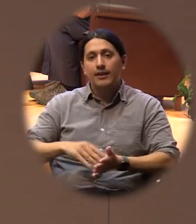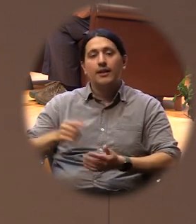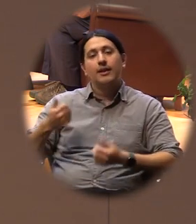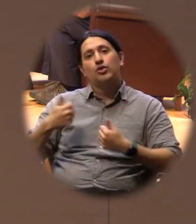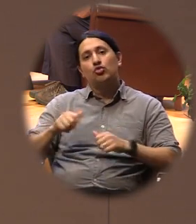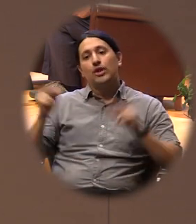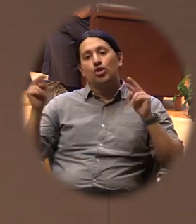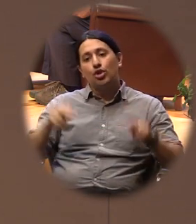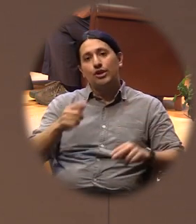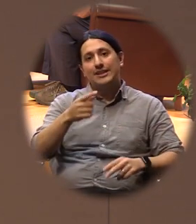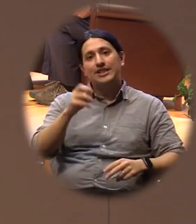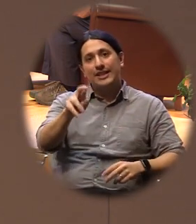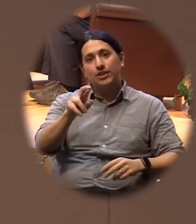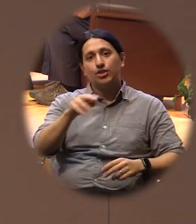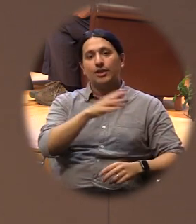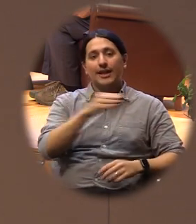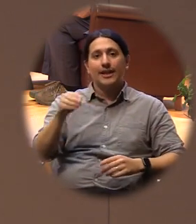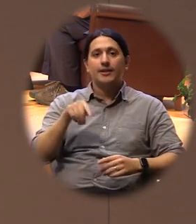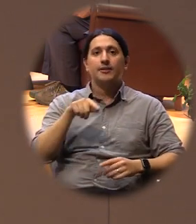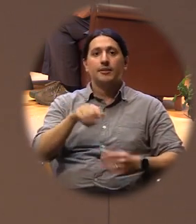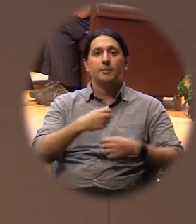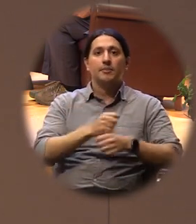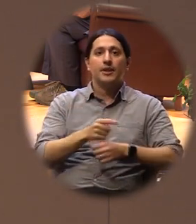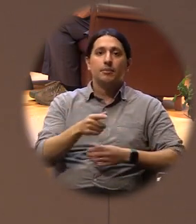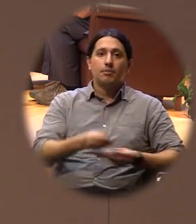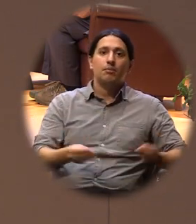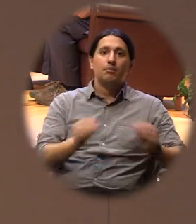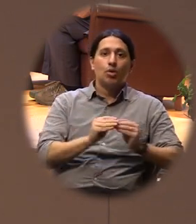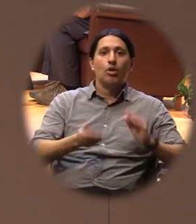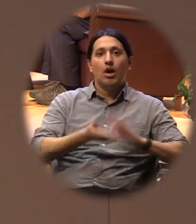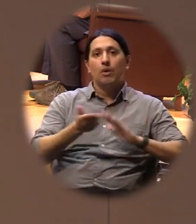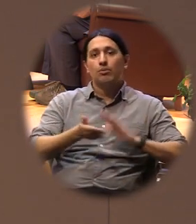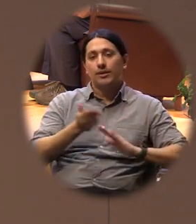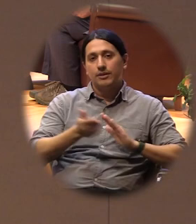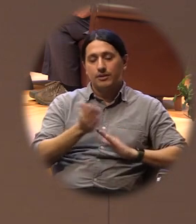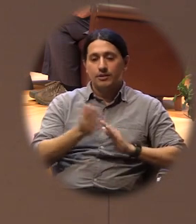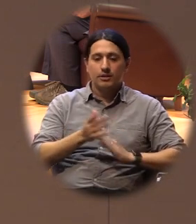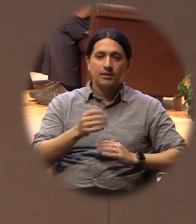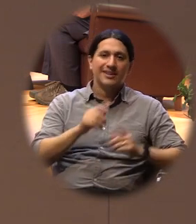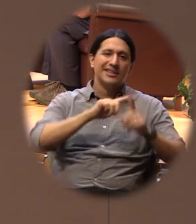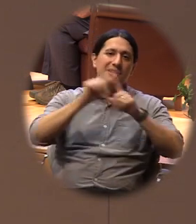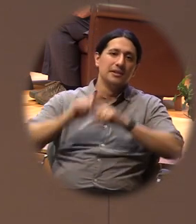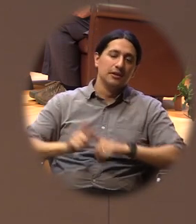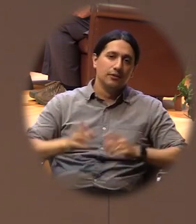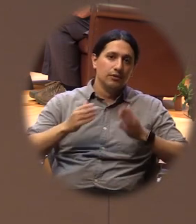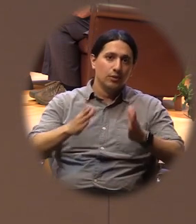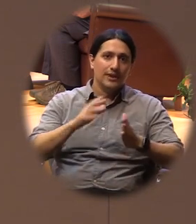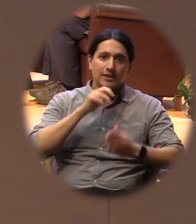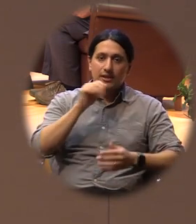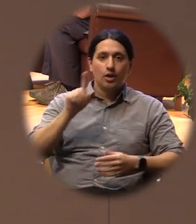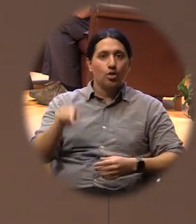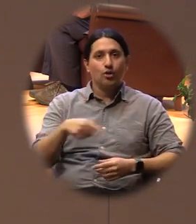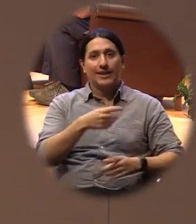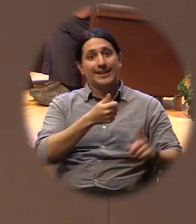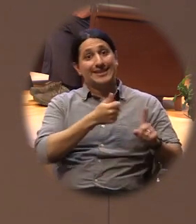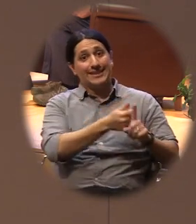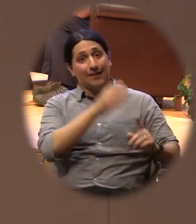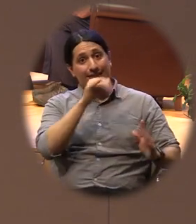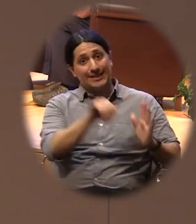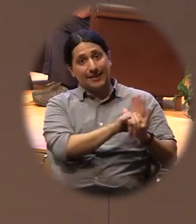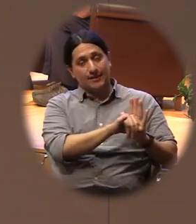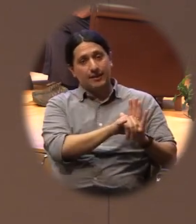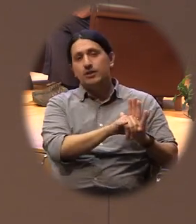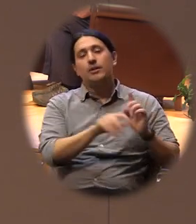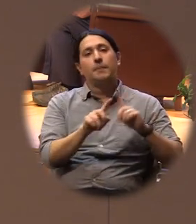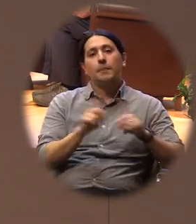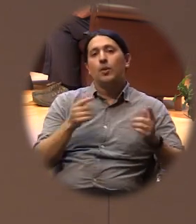to operationalize gender in a whole bunch of different ways, not just how people self-identify, but what roles they